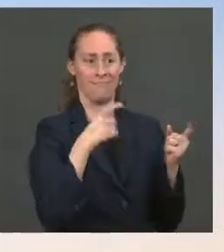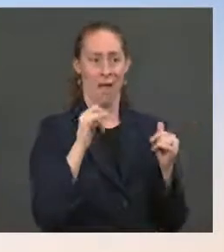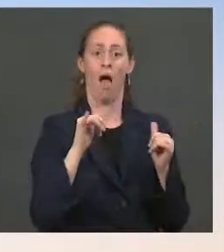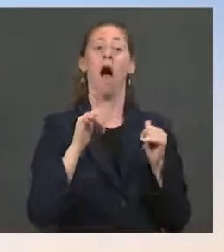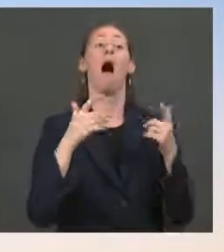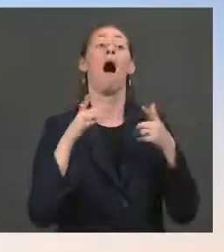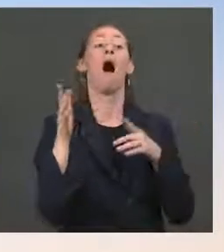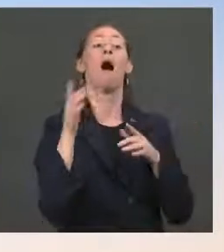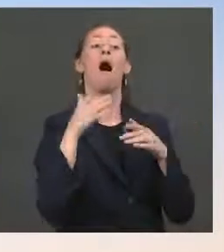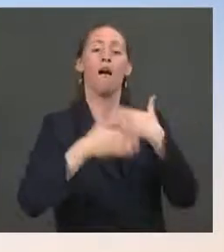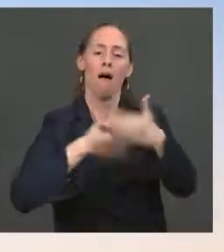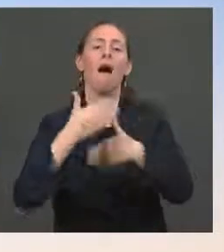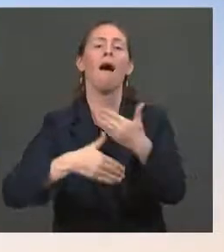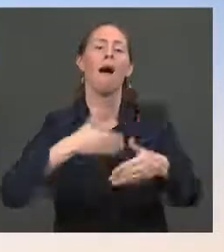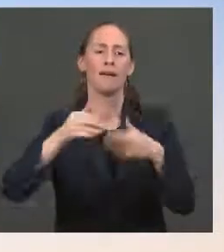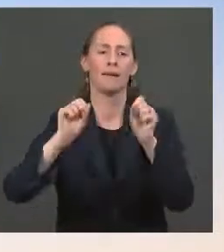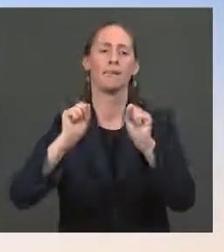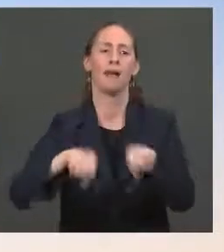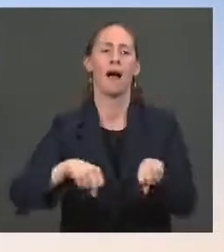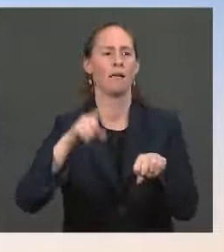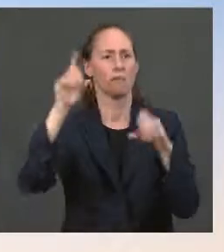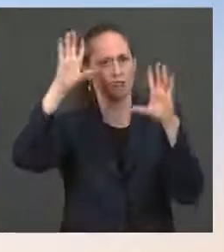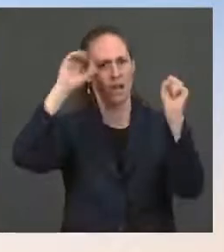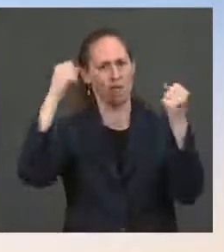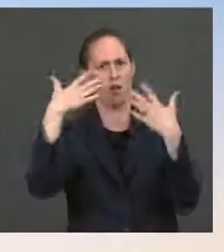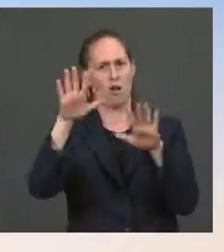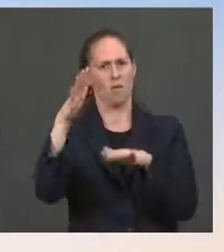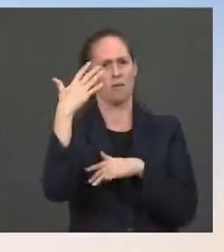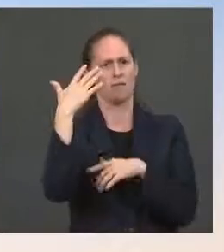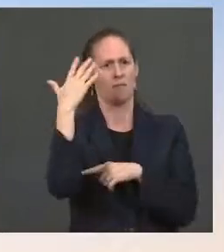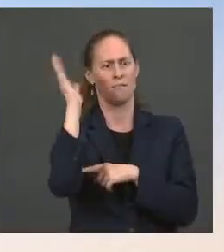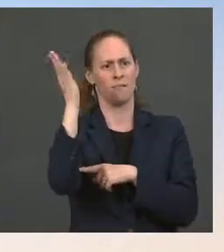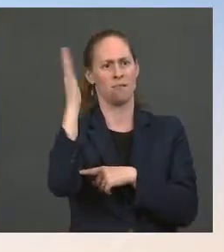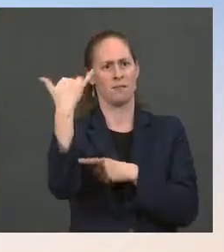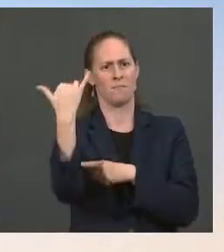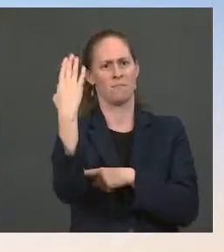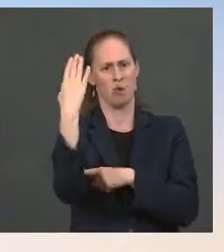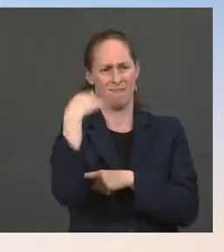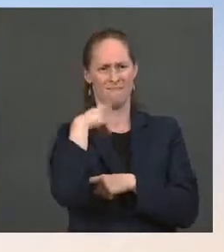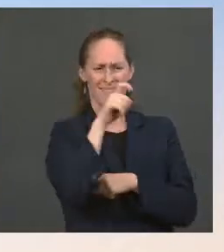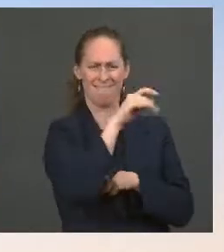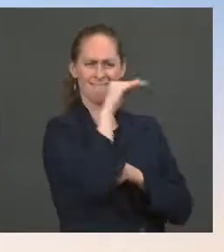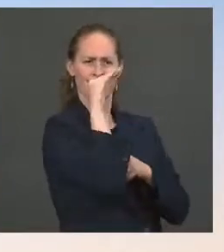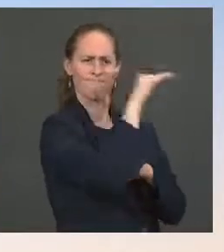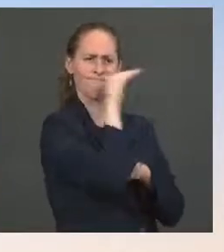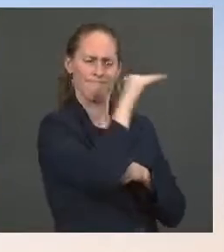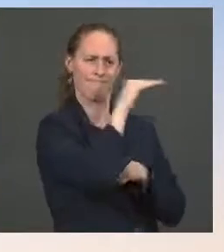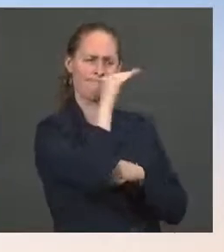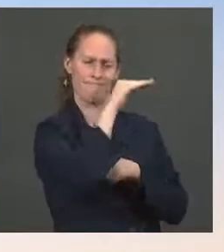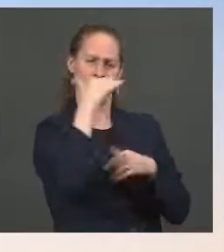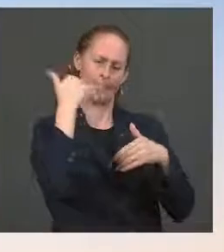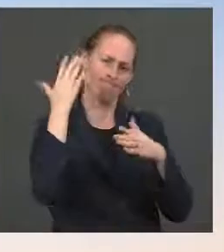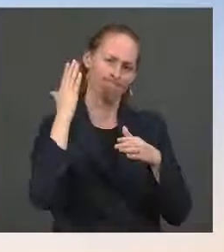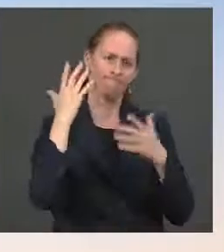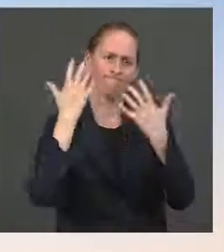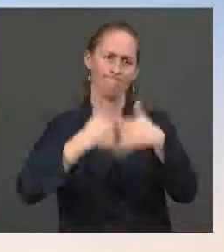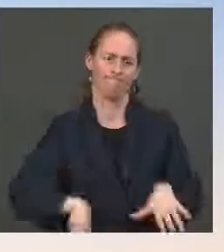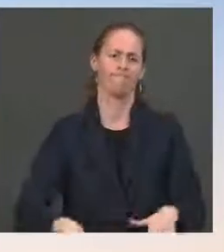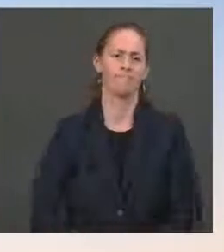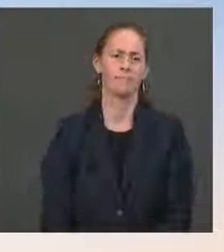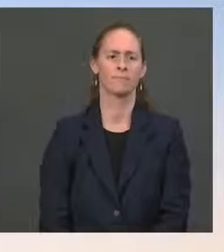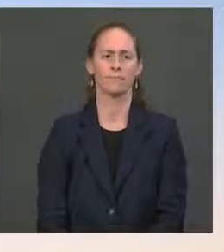are talking about it, why he gave remarks today, why we are continuing to press forward to get this done. Yes, but so is the White House